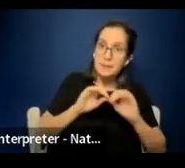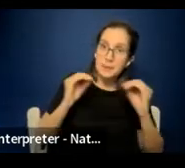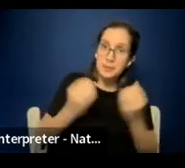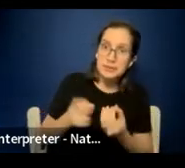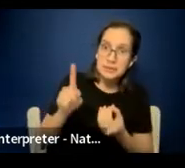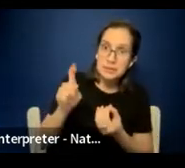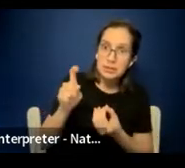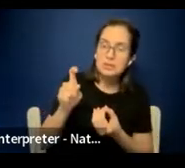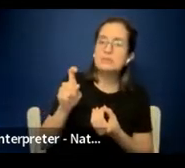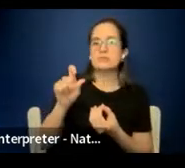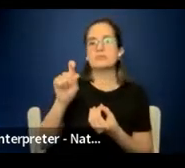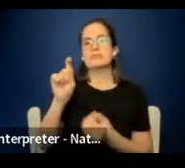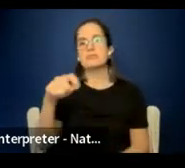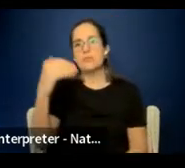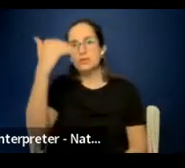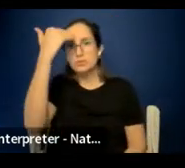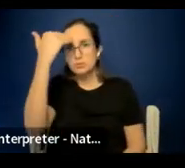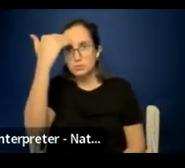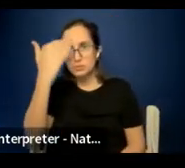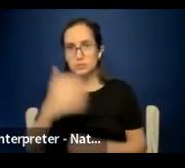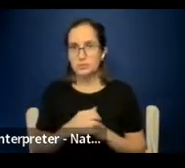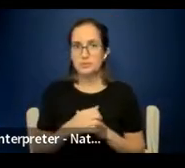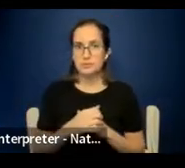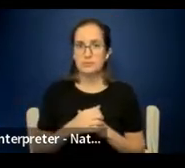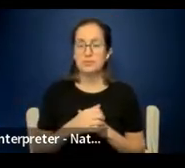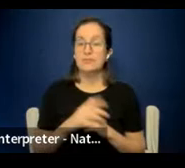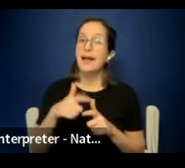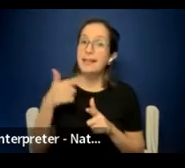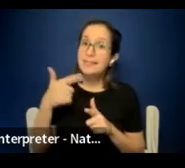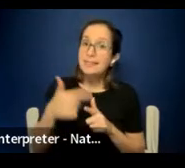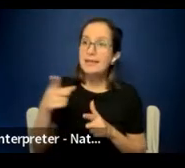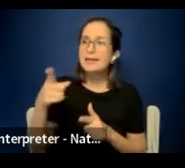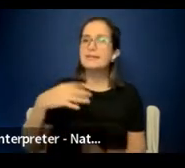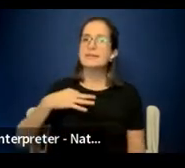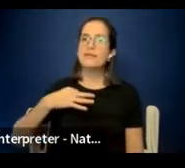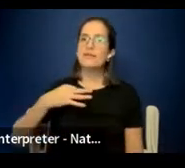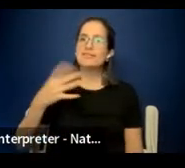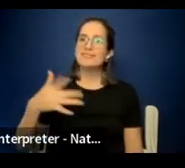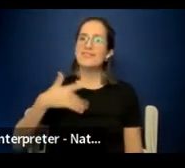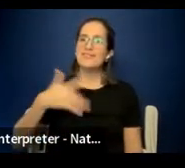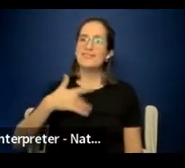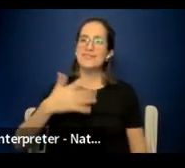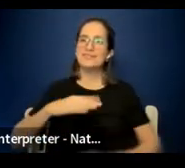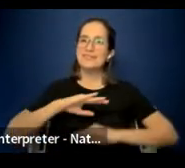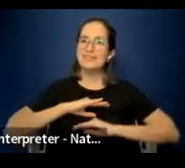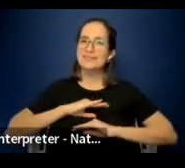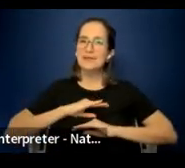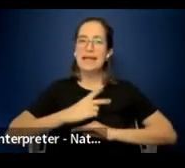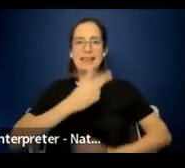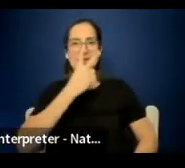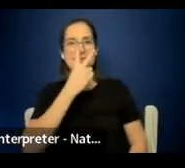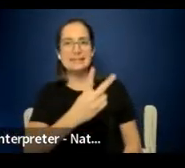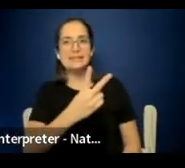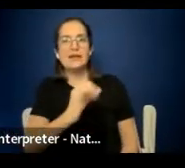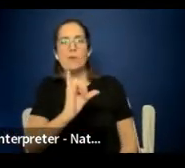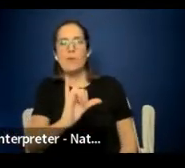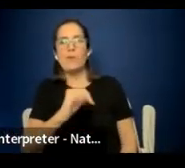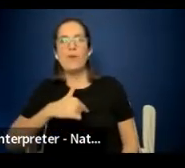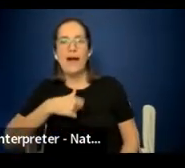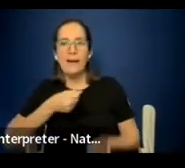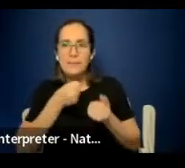volunteers. And volunteers can sort of feel that satisfaction knowing that they're, you know, bringing value to the organization.